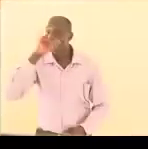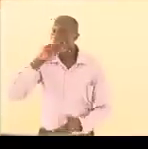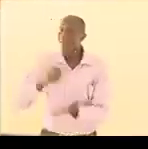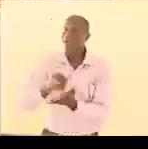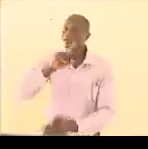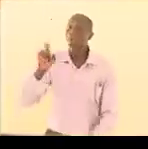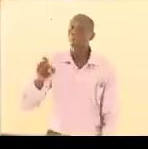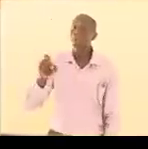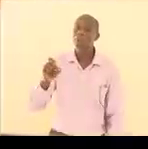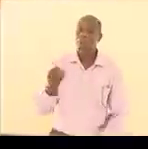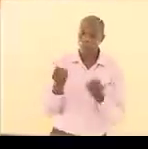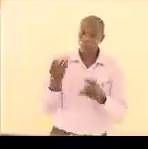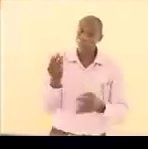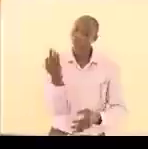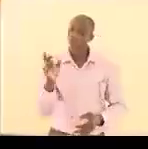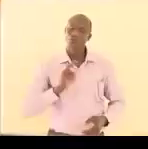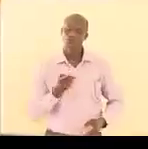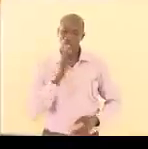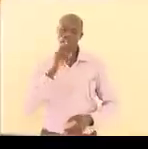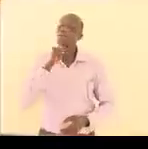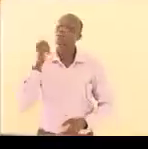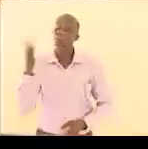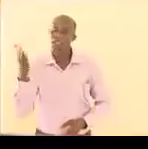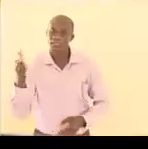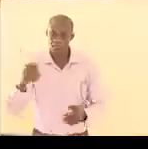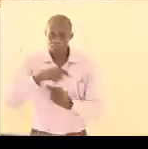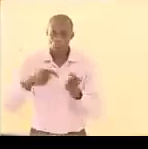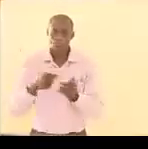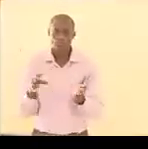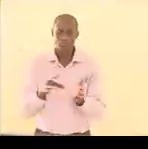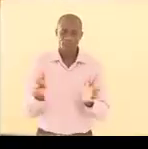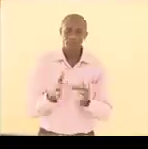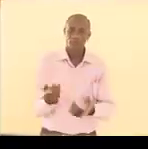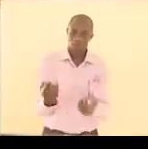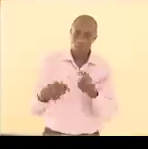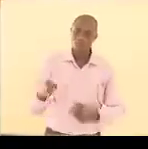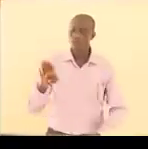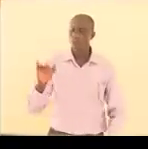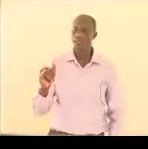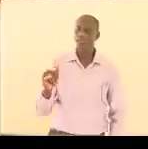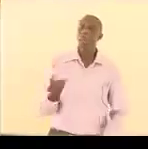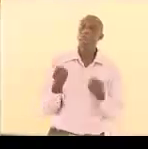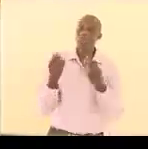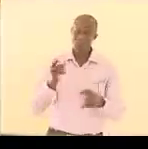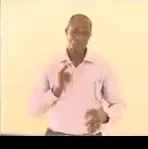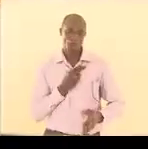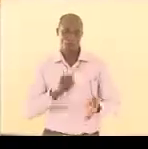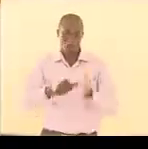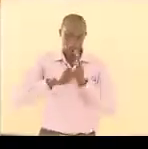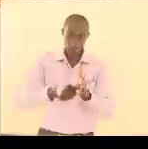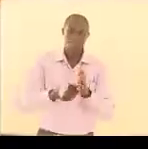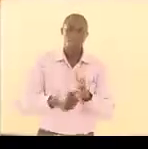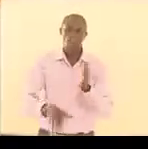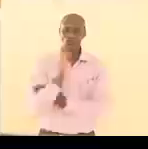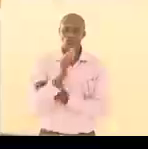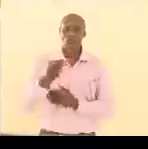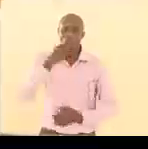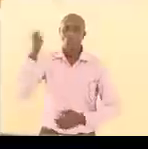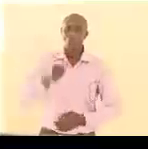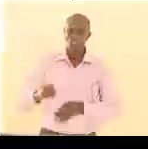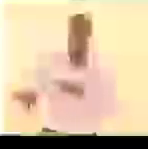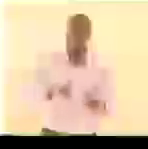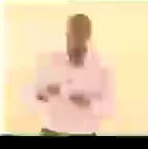Do you know that? Many of us are not there when Jesus comes by. Many of us insist that God must